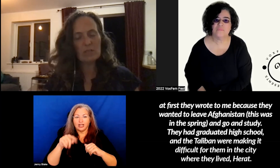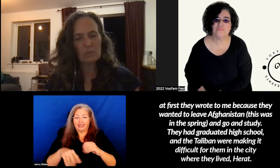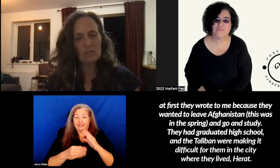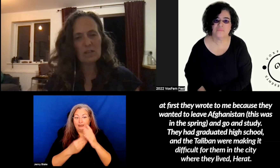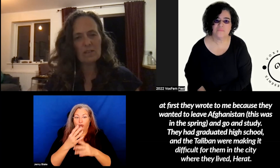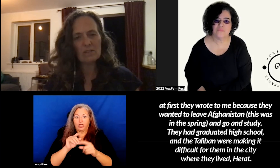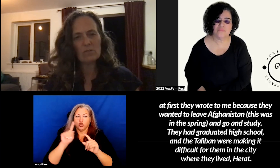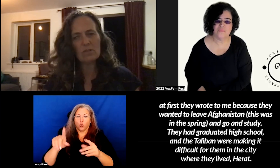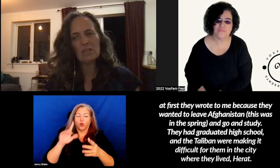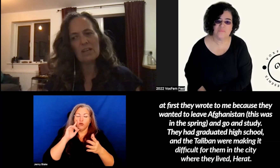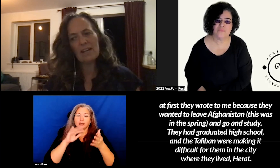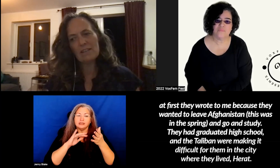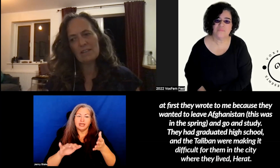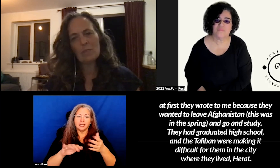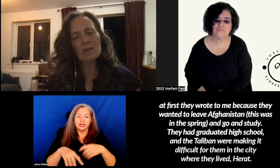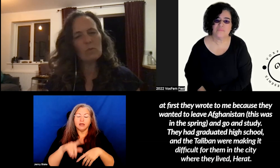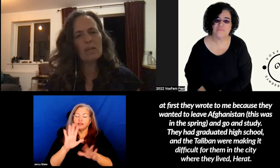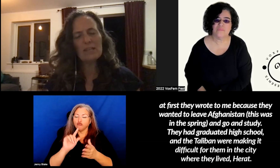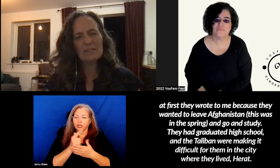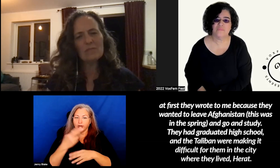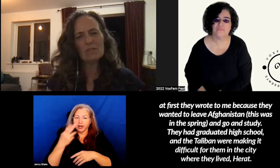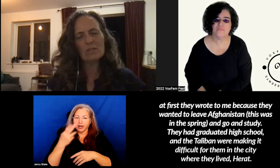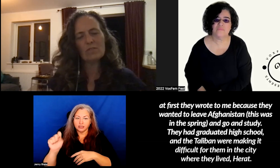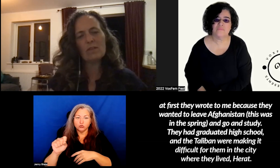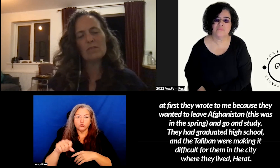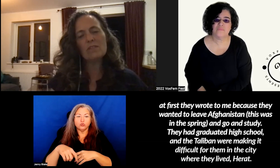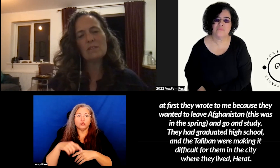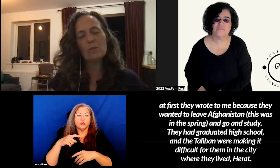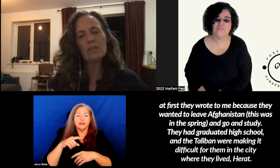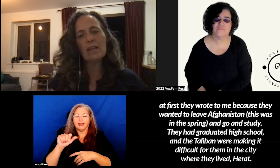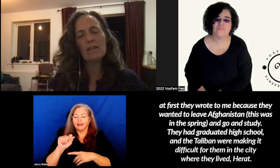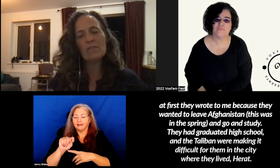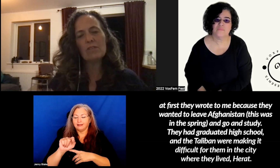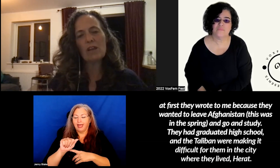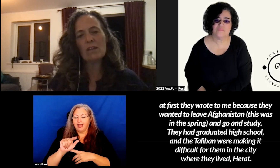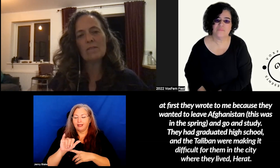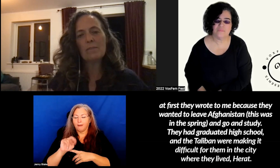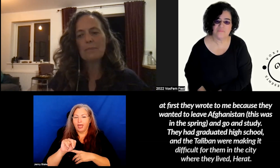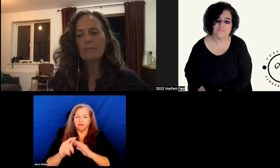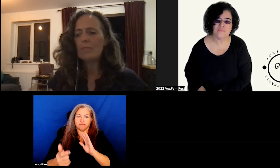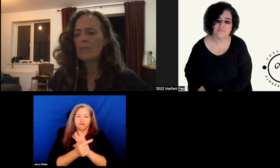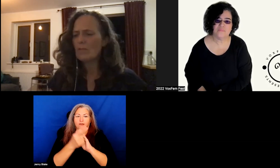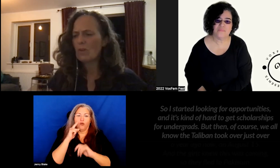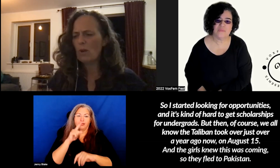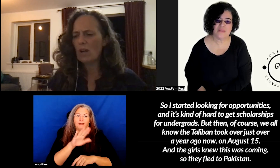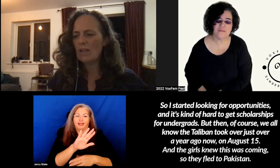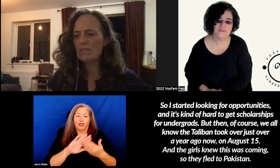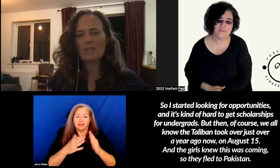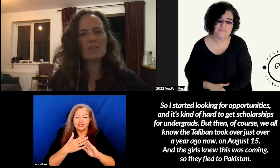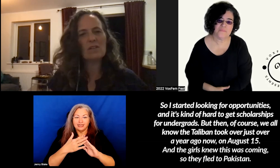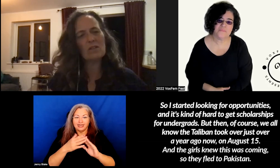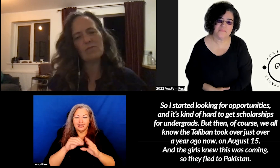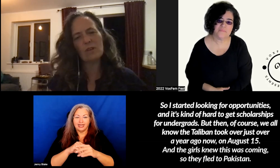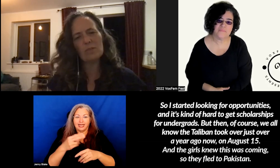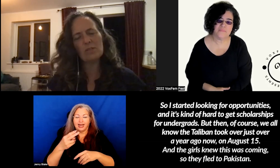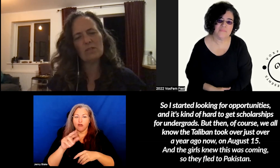They had graduated high school, and the Taliban were making it difficult for them in the city where they lived, Herat. So I